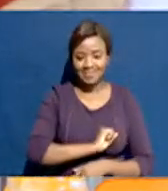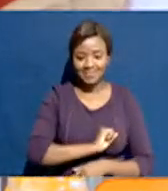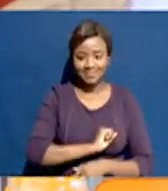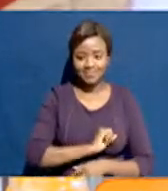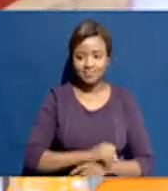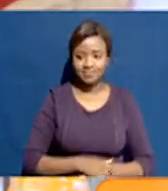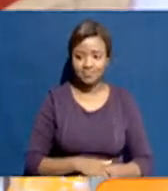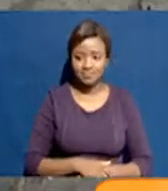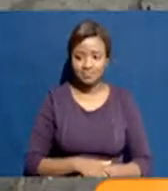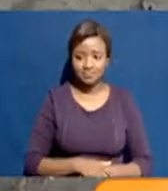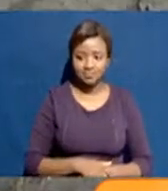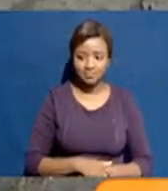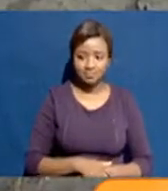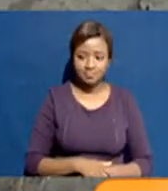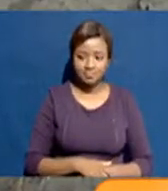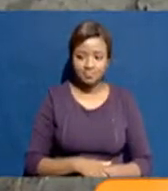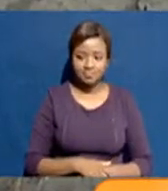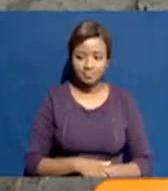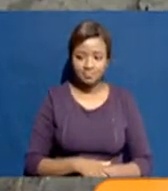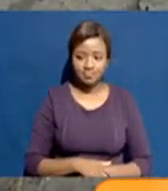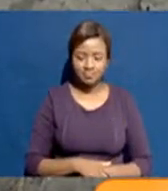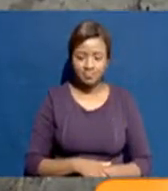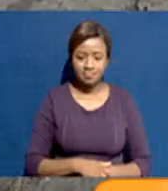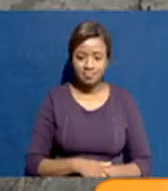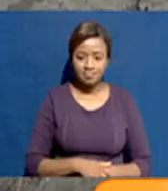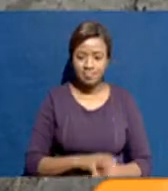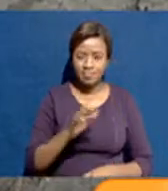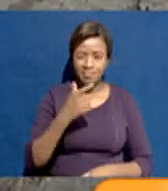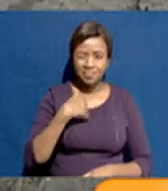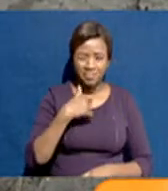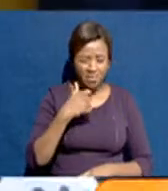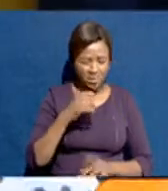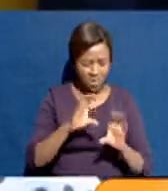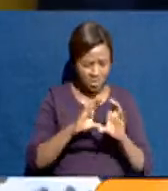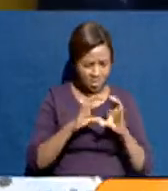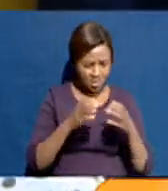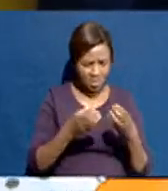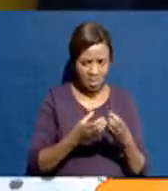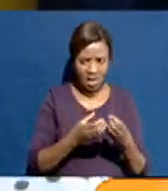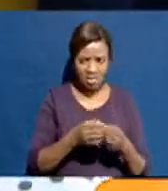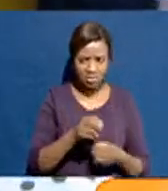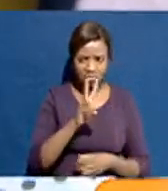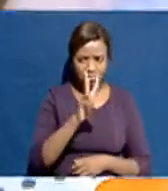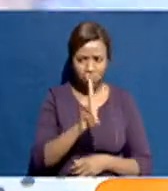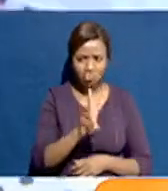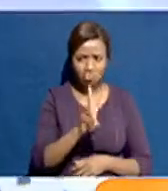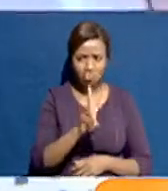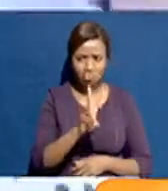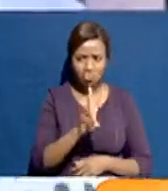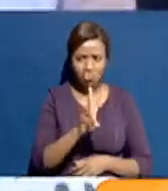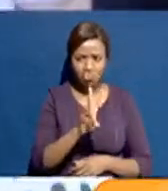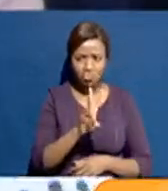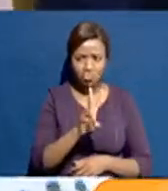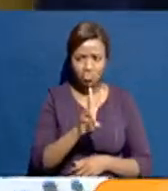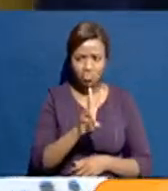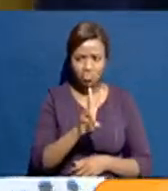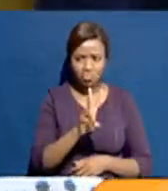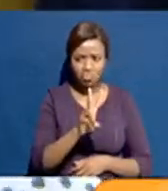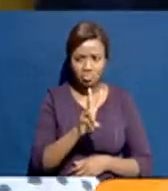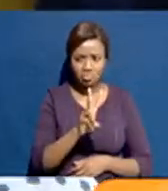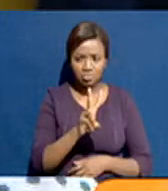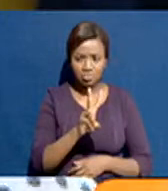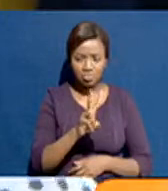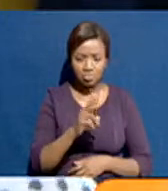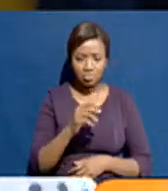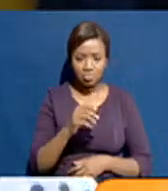she entered puberty. I was in class two. Yeah. I don't know.